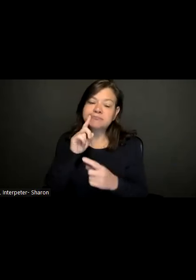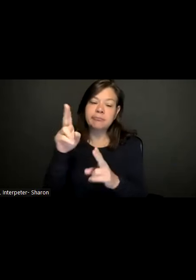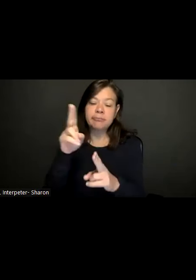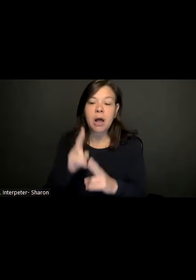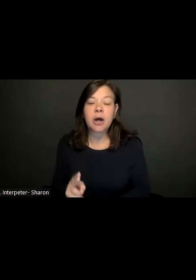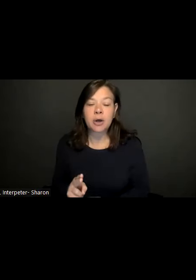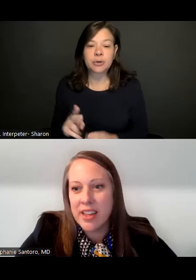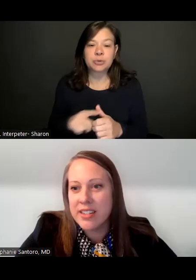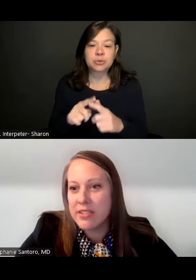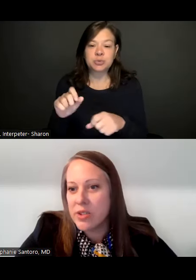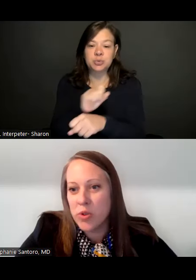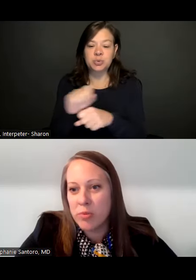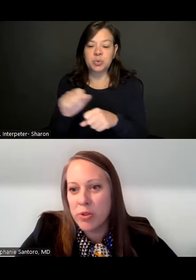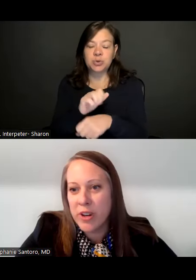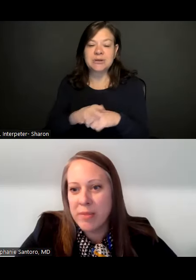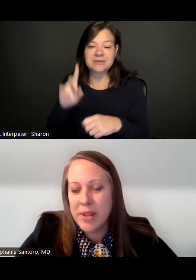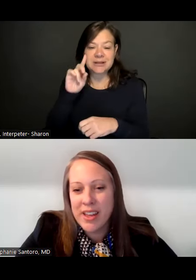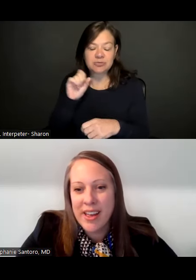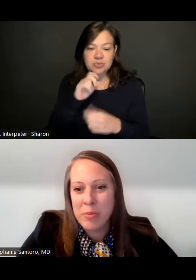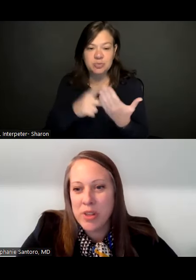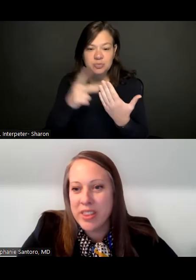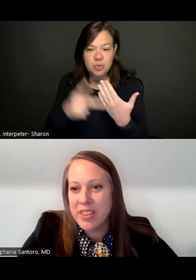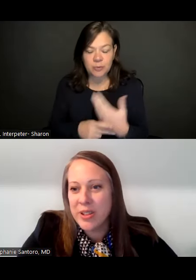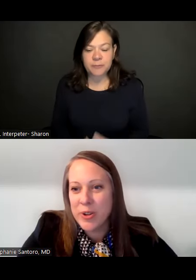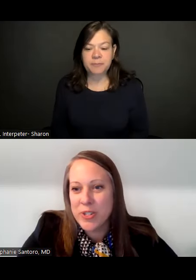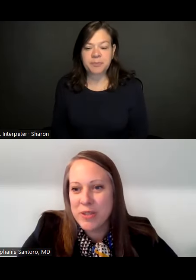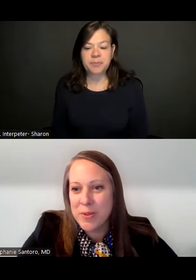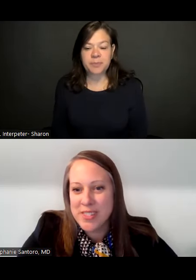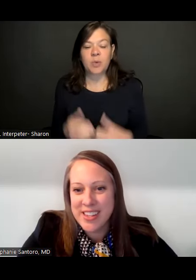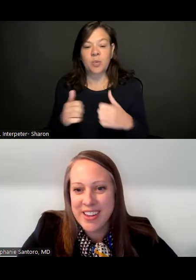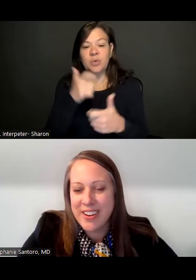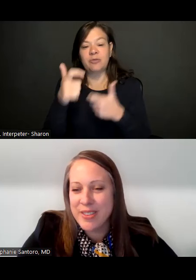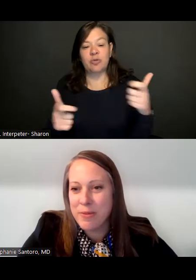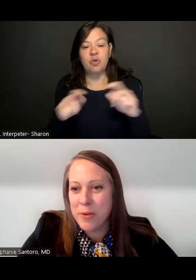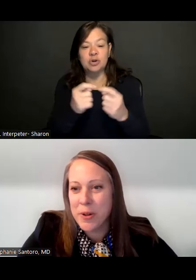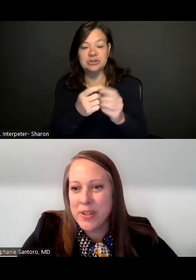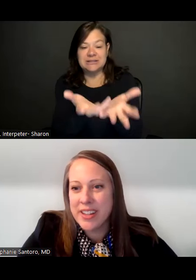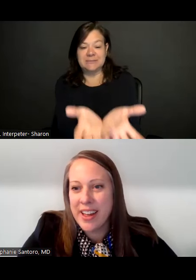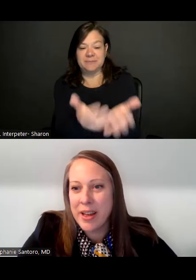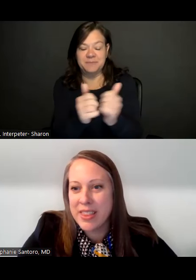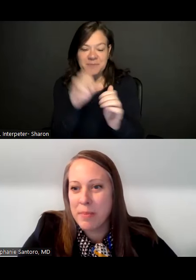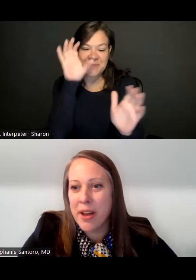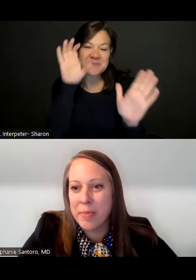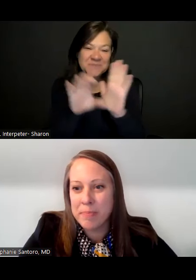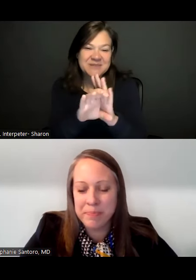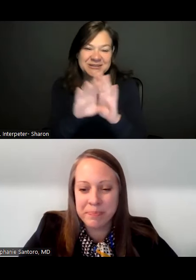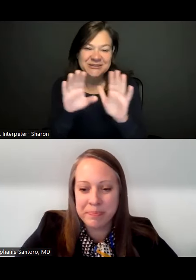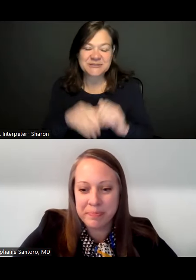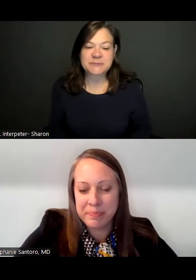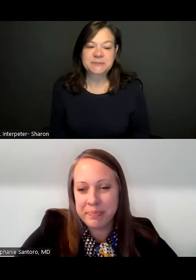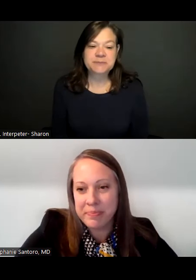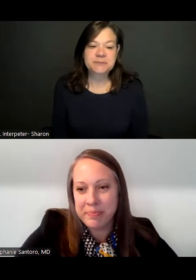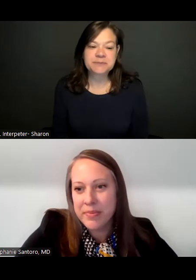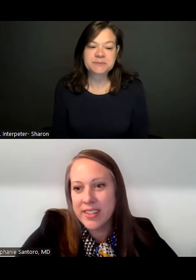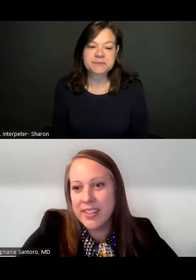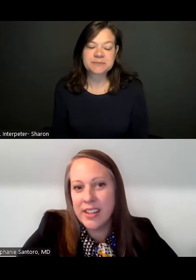pleased to work in the Down syndrome program with the large team you see here in the photo at the bottom.